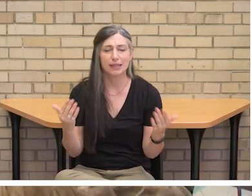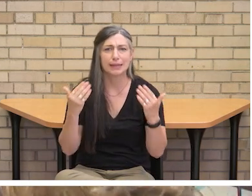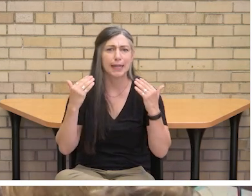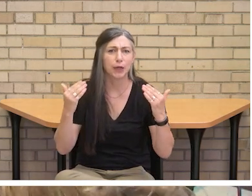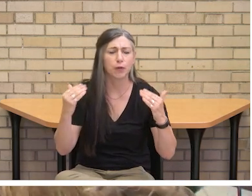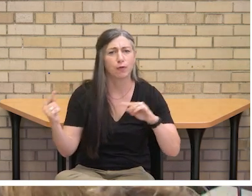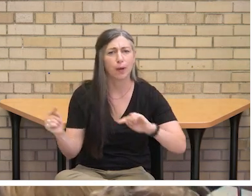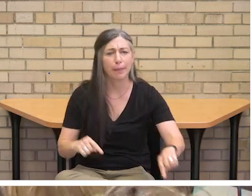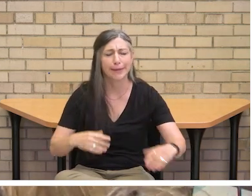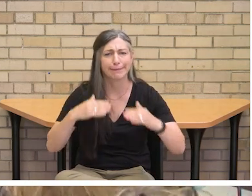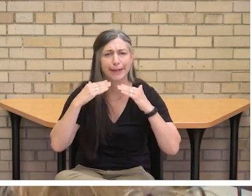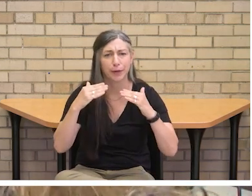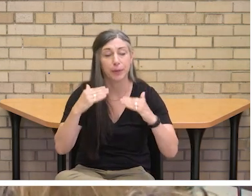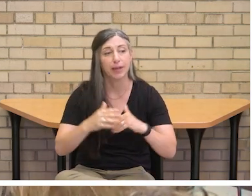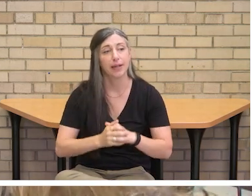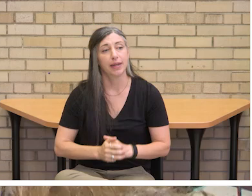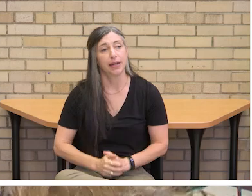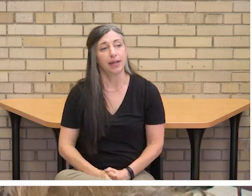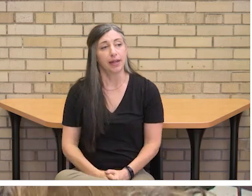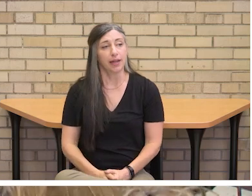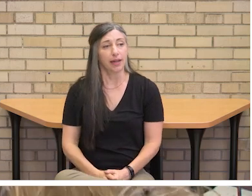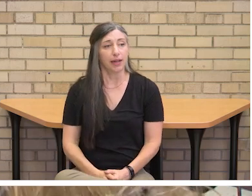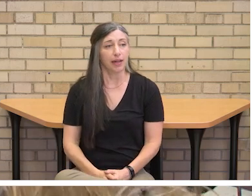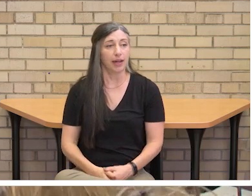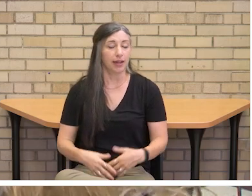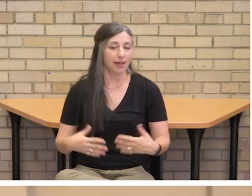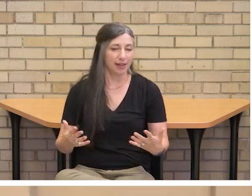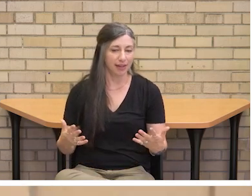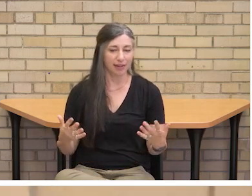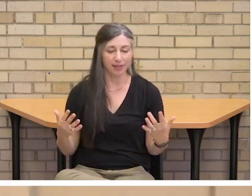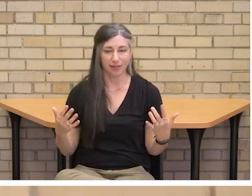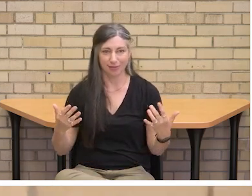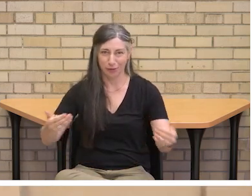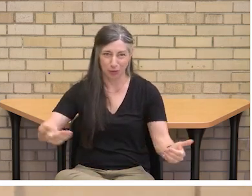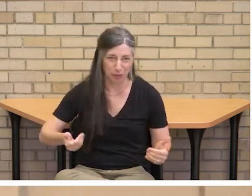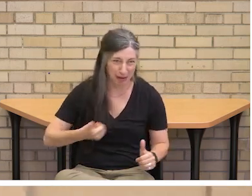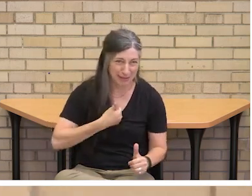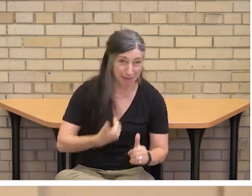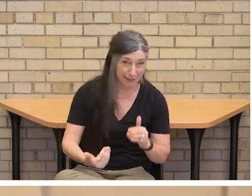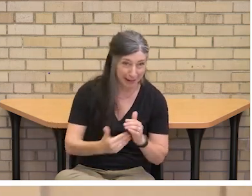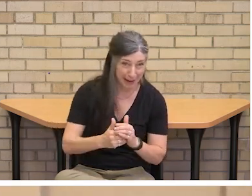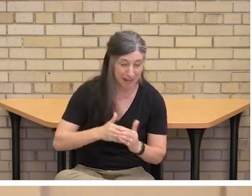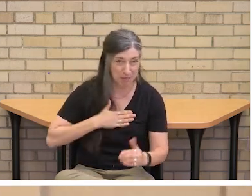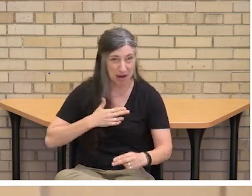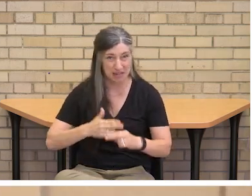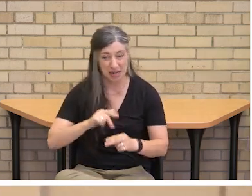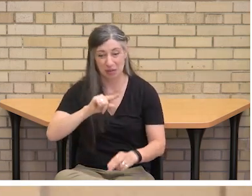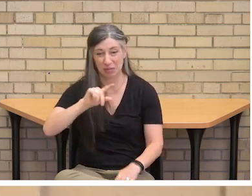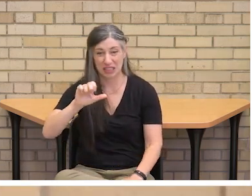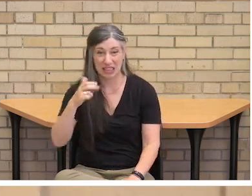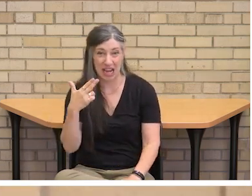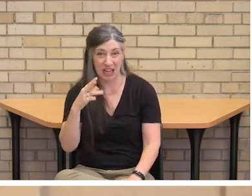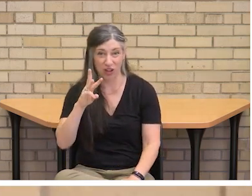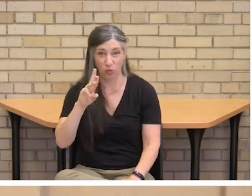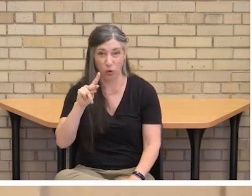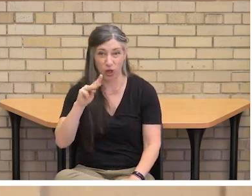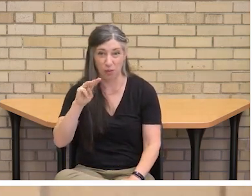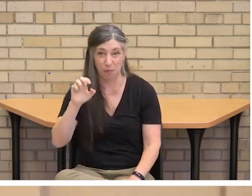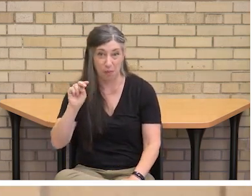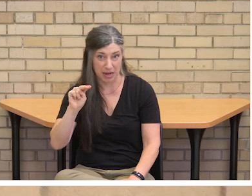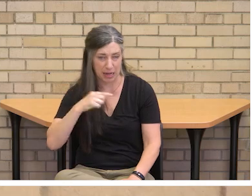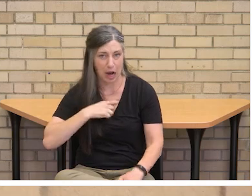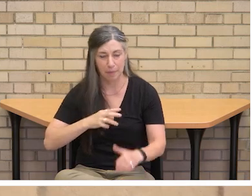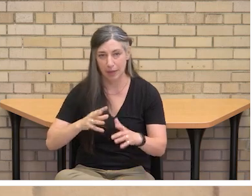Thank you all so much for coming out. Just to reintroduce myself, my name is Zach Workman. I'm a senior